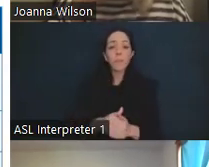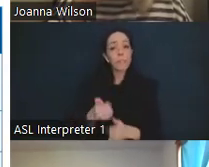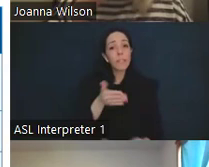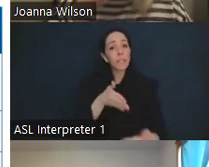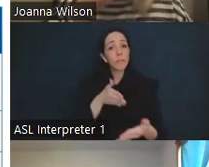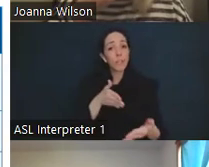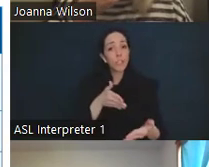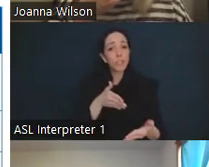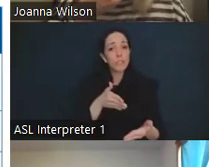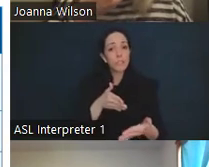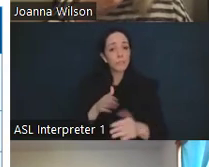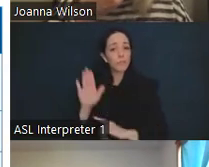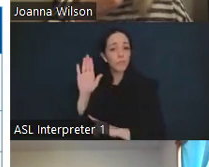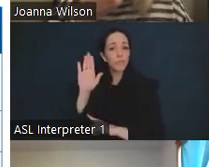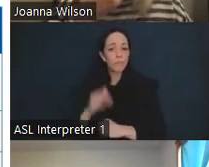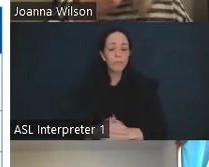objections?